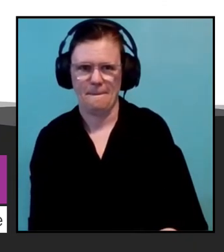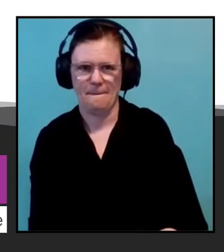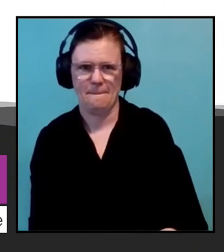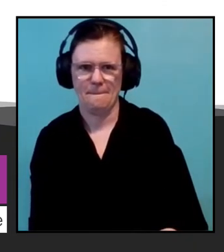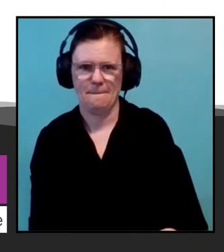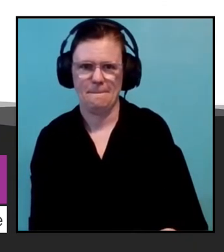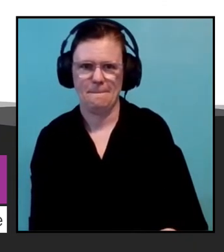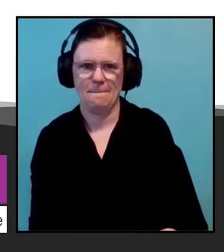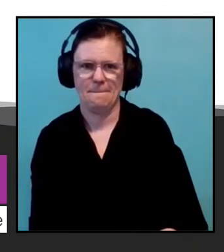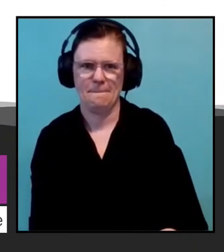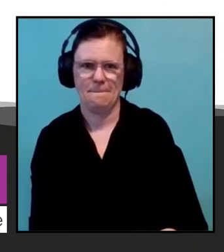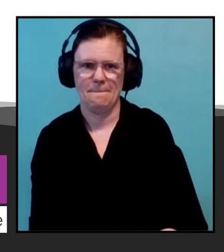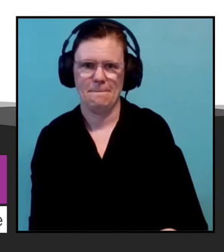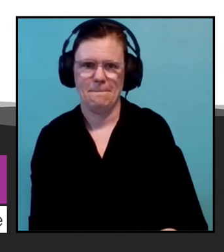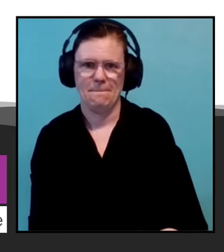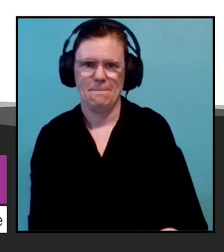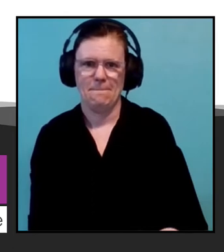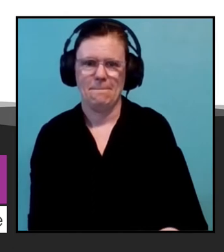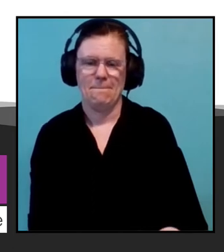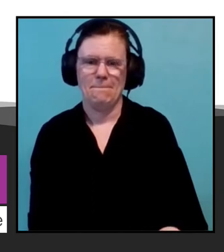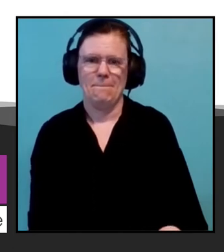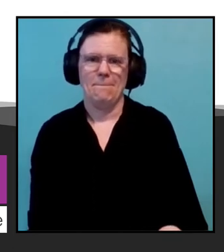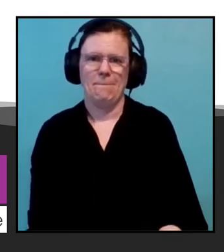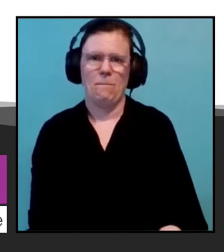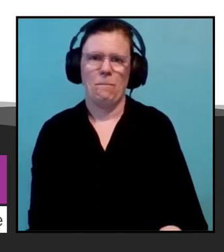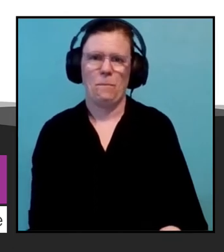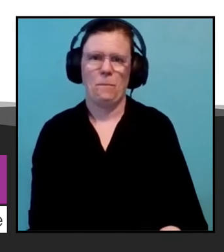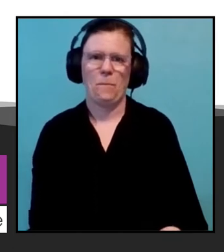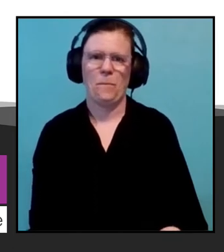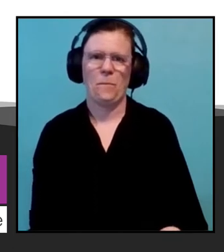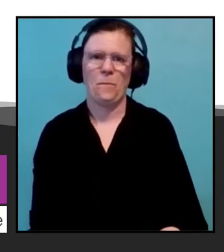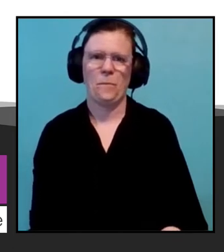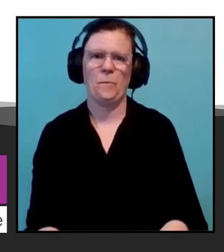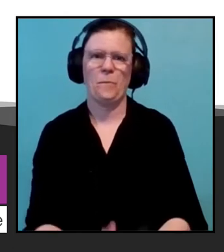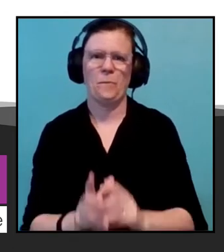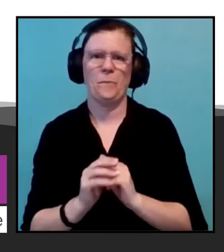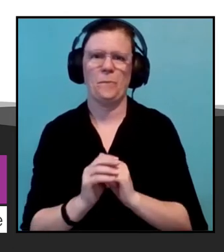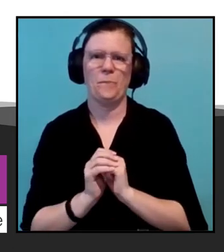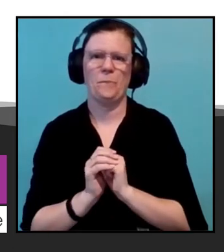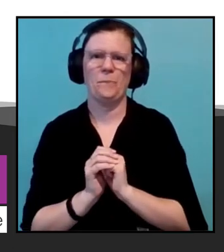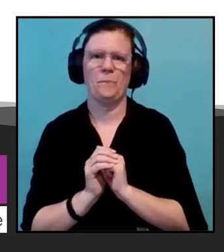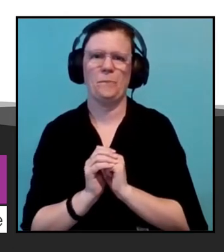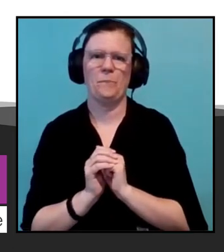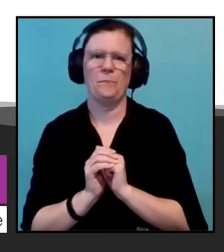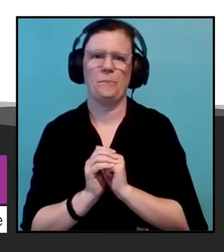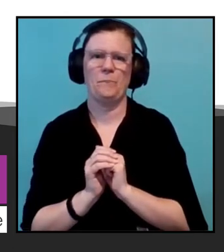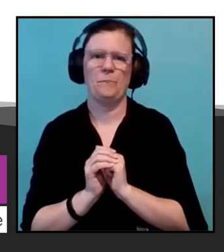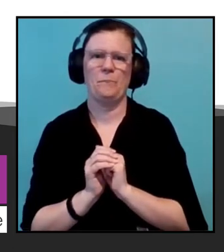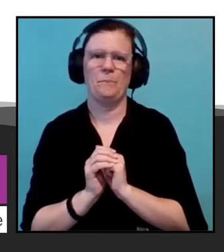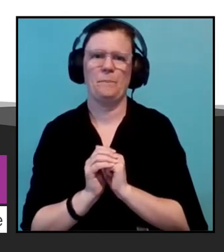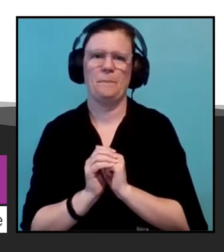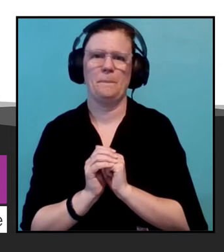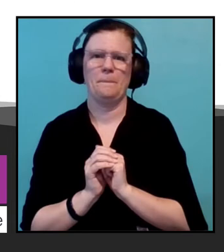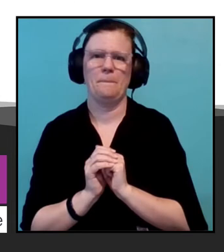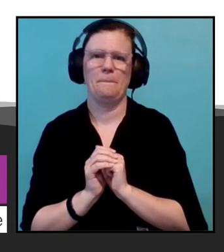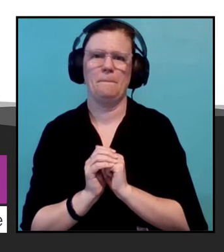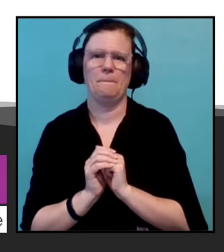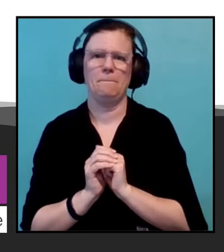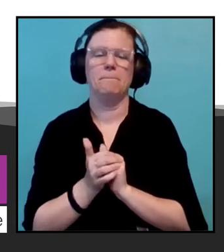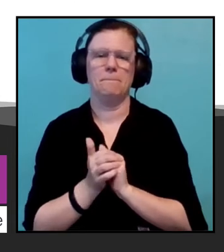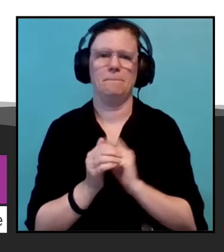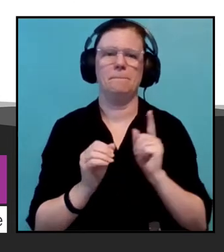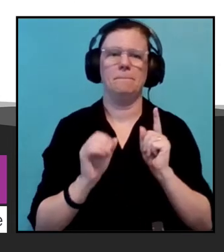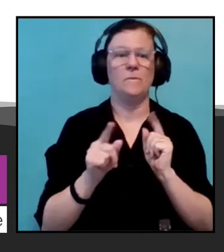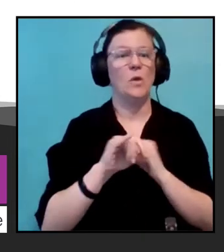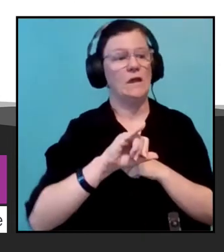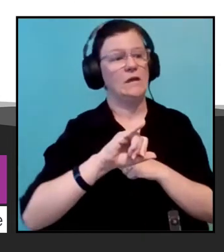Do we have time to read out one of the responses from the audience? Sure. Absolutely. Fantastic. Jessica, I'll